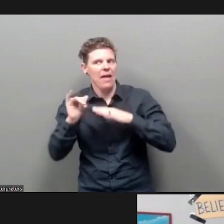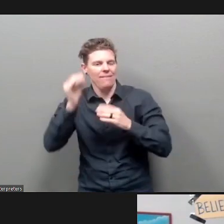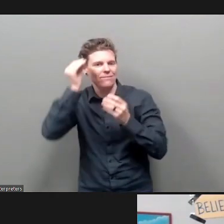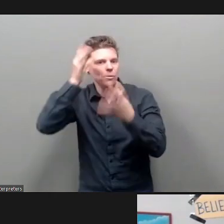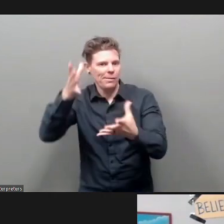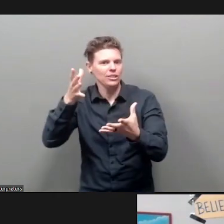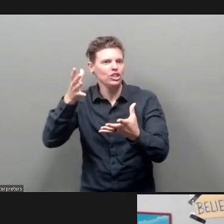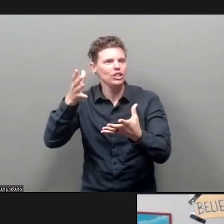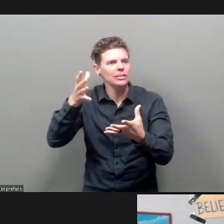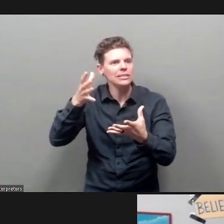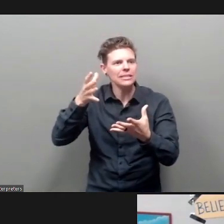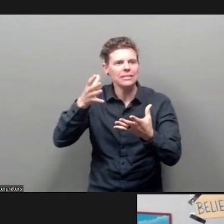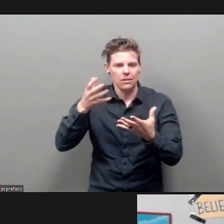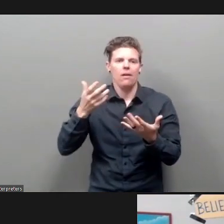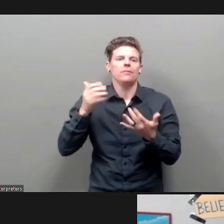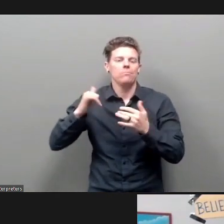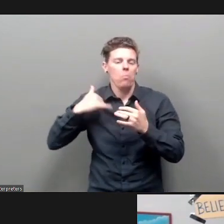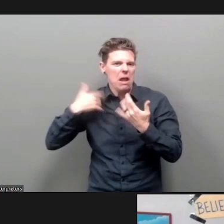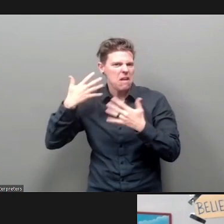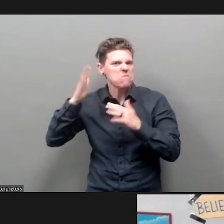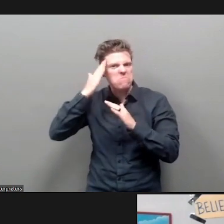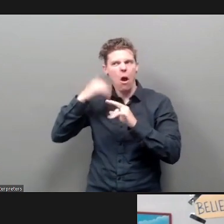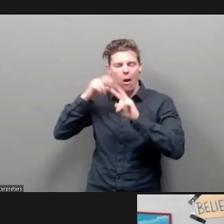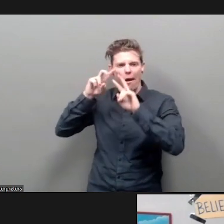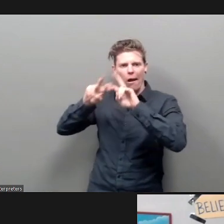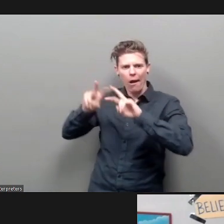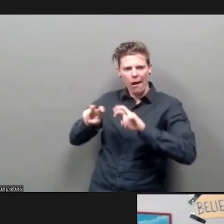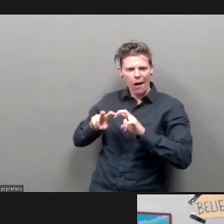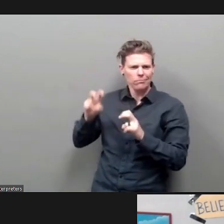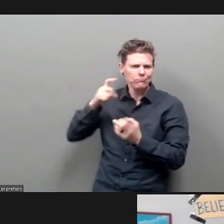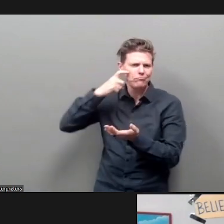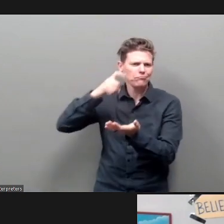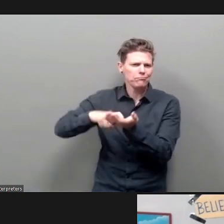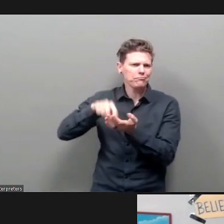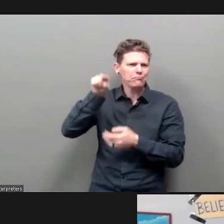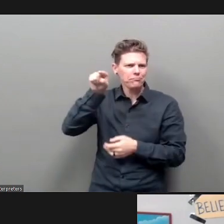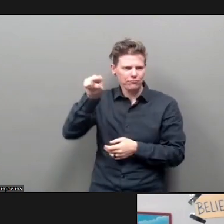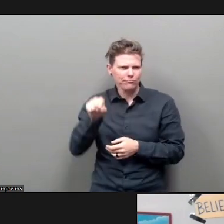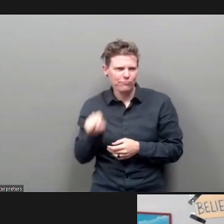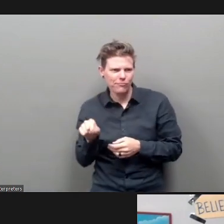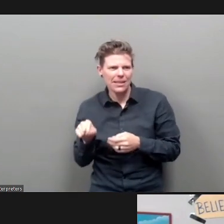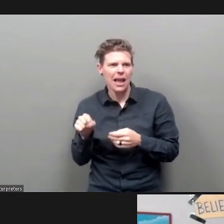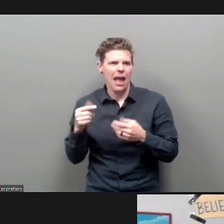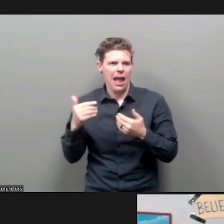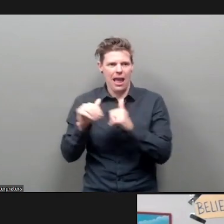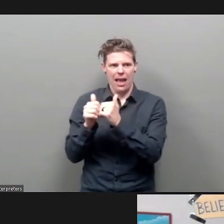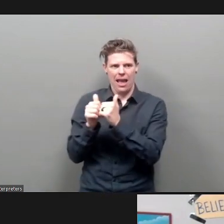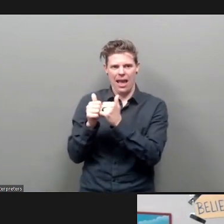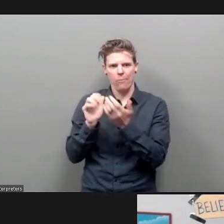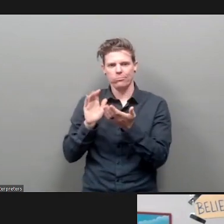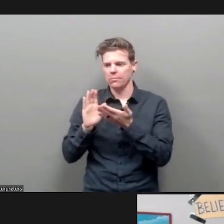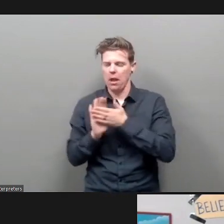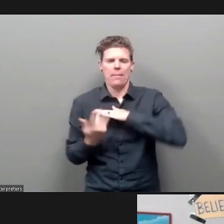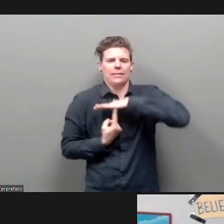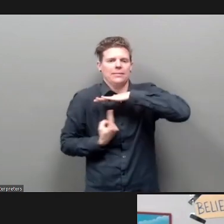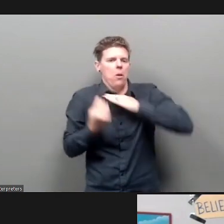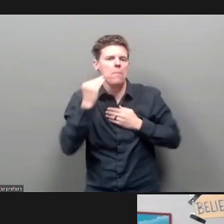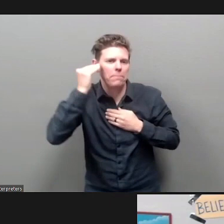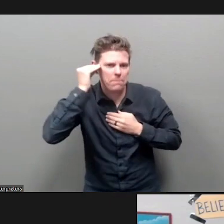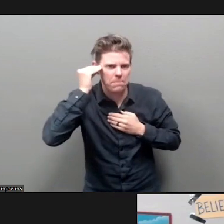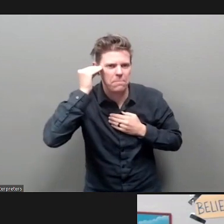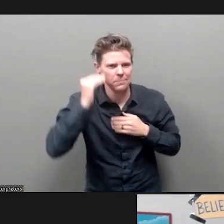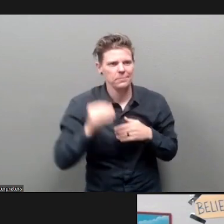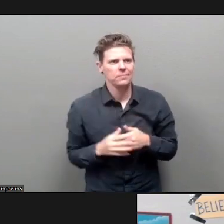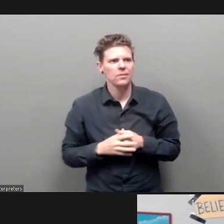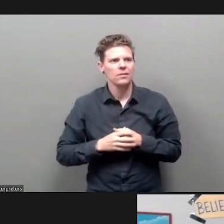resources online now for self-instruction regarding isolation. Then after we get through that, we go through, well,